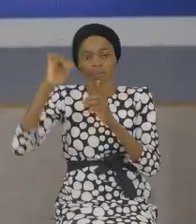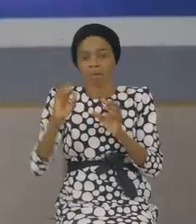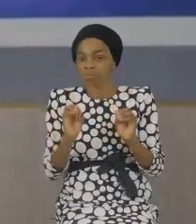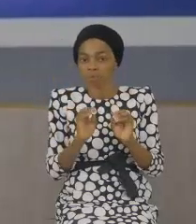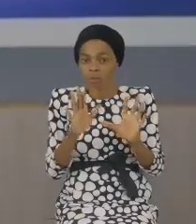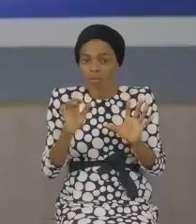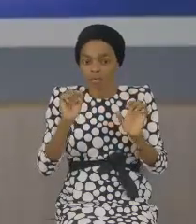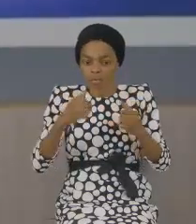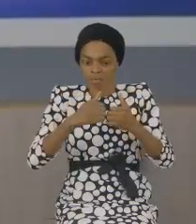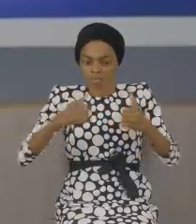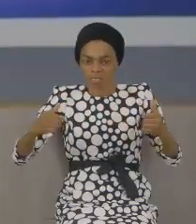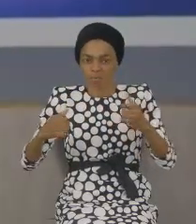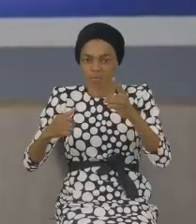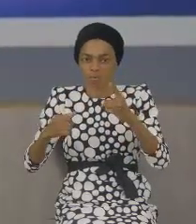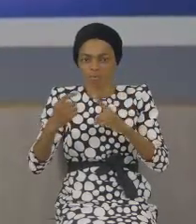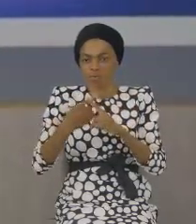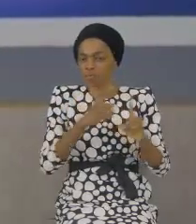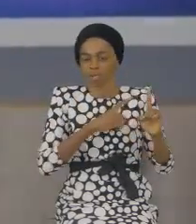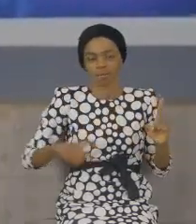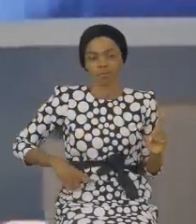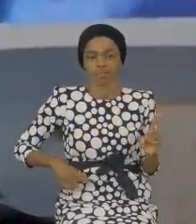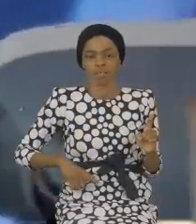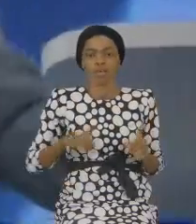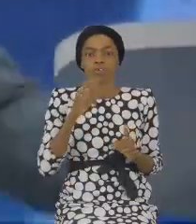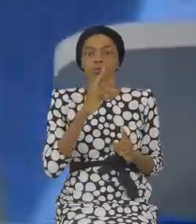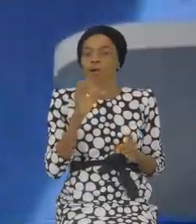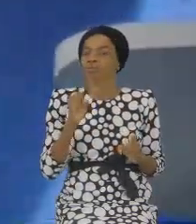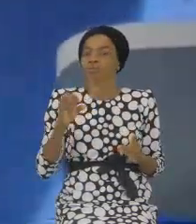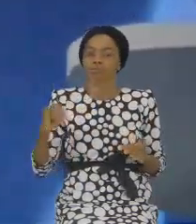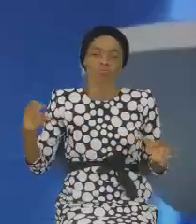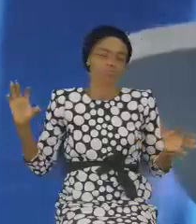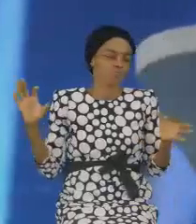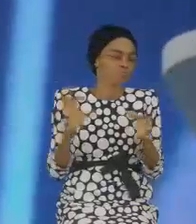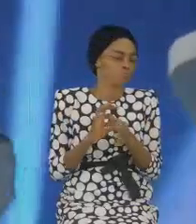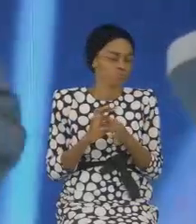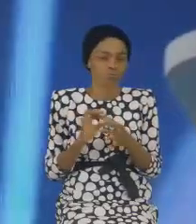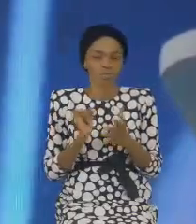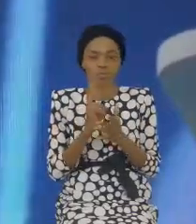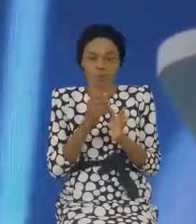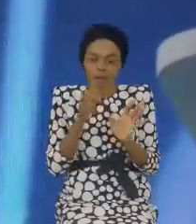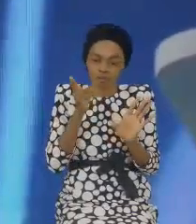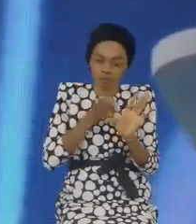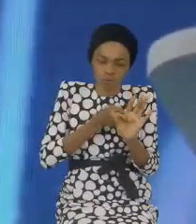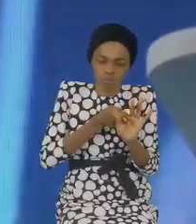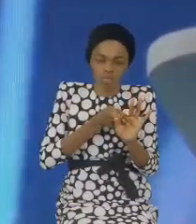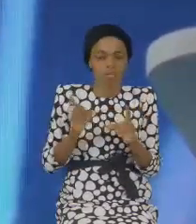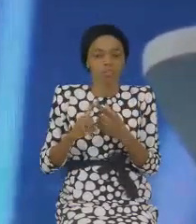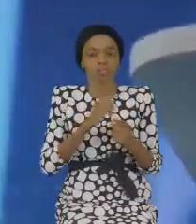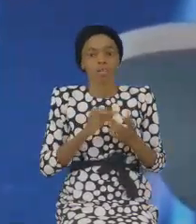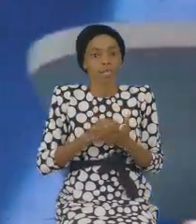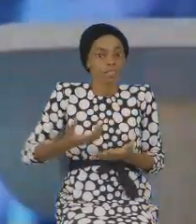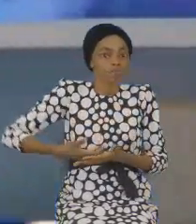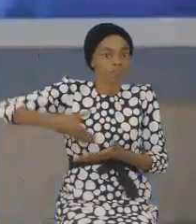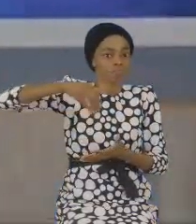can tear you away from the Lord. You are so glued to the Lord and you are cleaving to the Lord that the riches of this